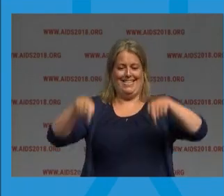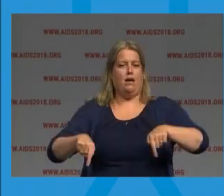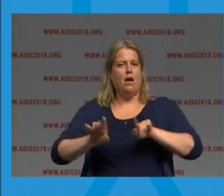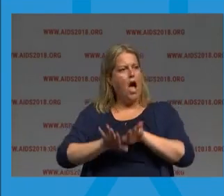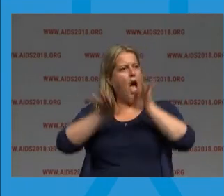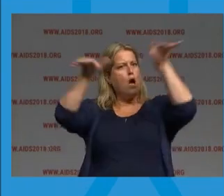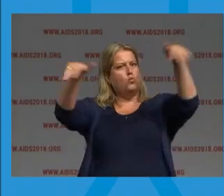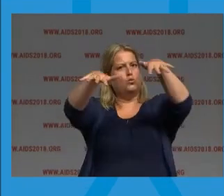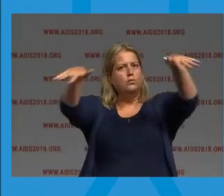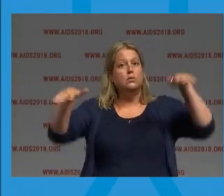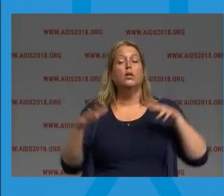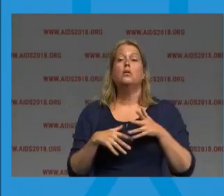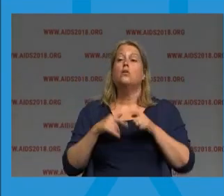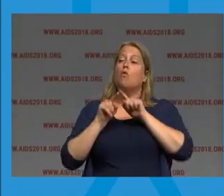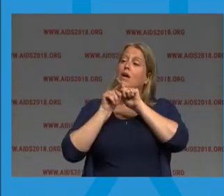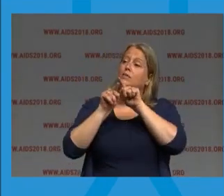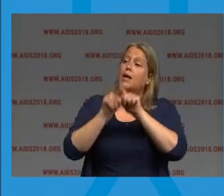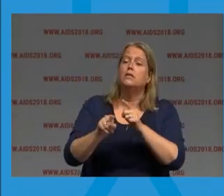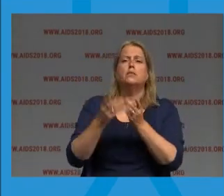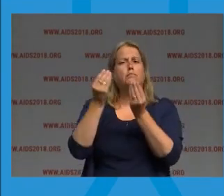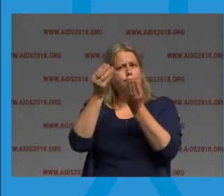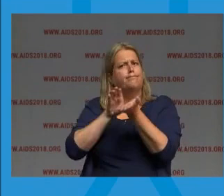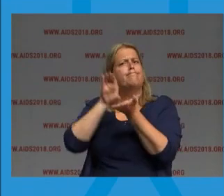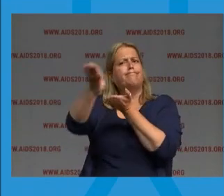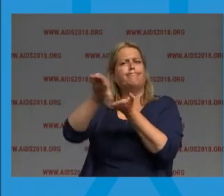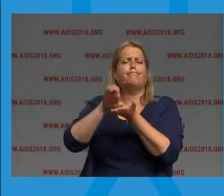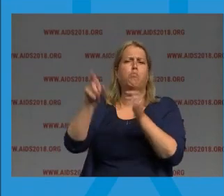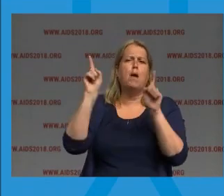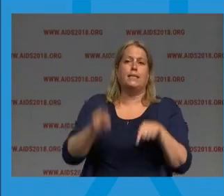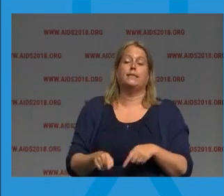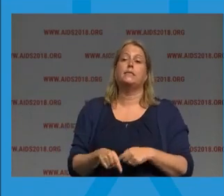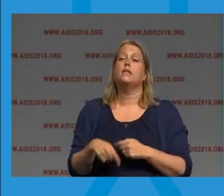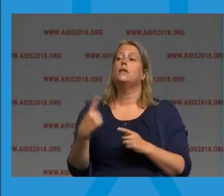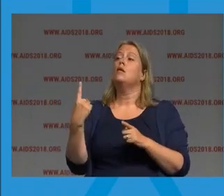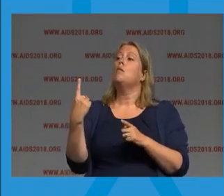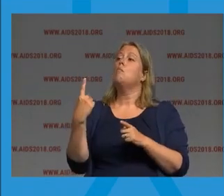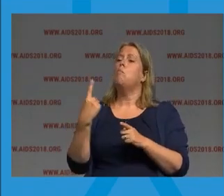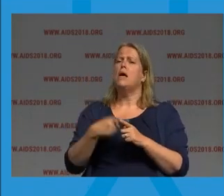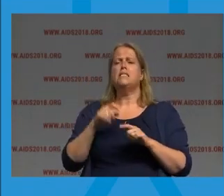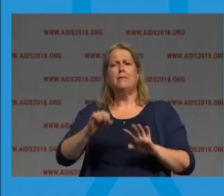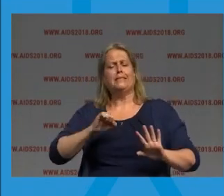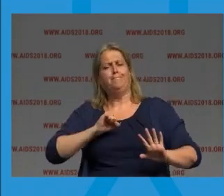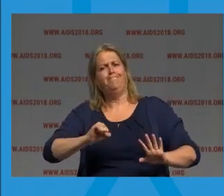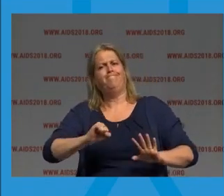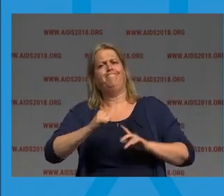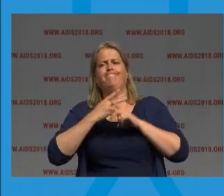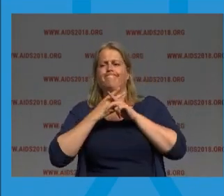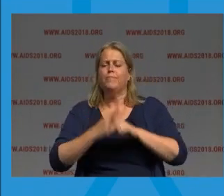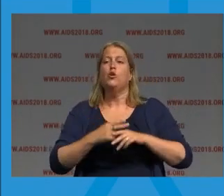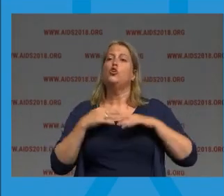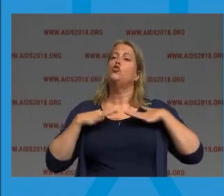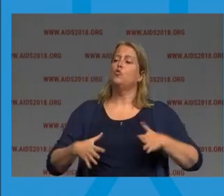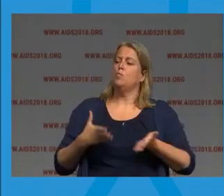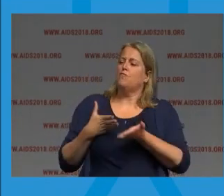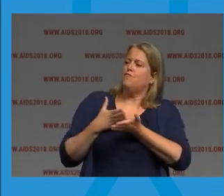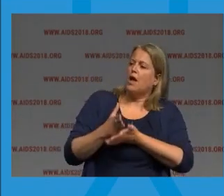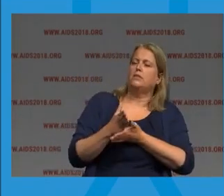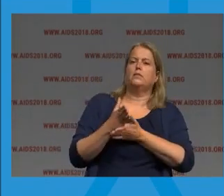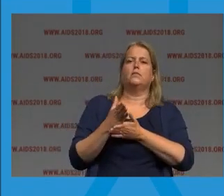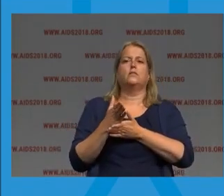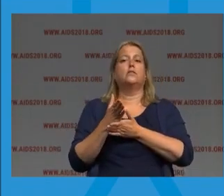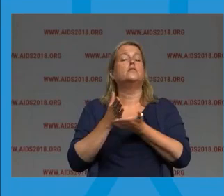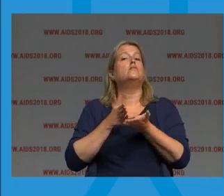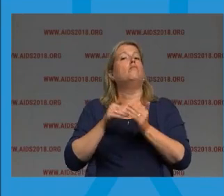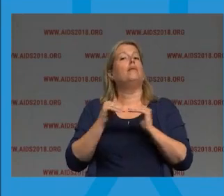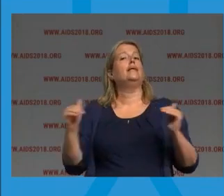keep investing in the response, and we need to hold fast to the tried and tested public health and human rights-based interventions that we